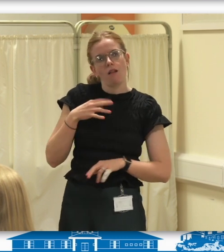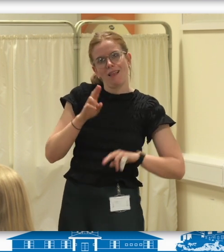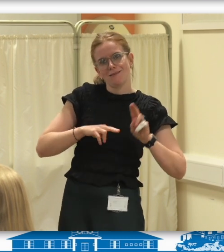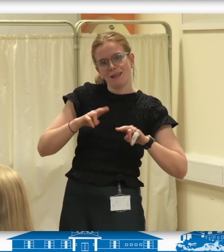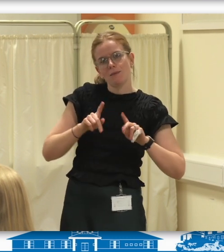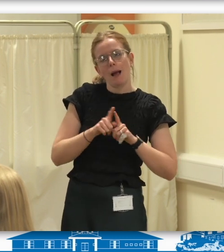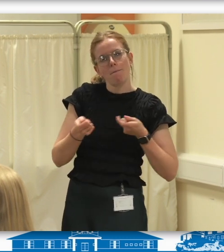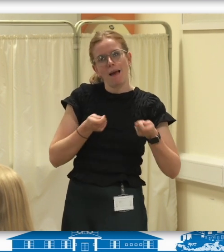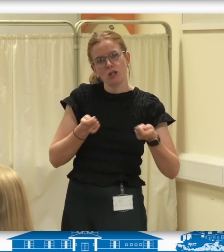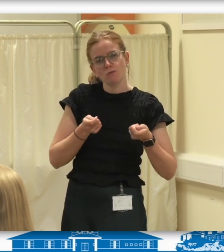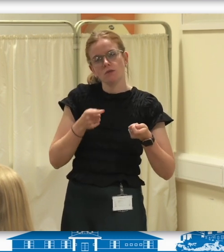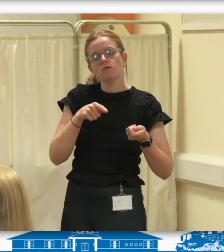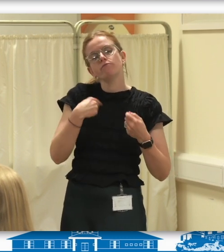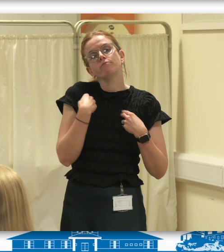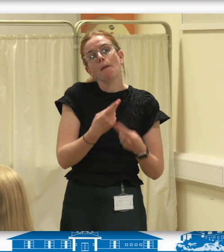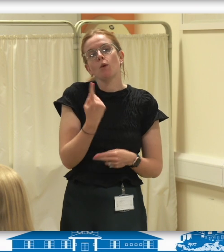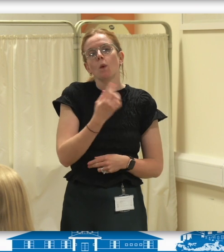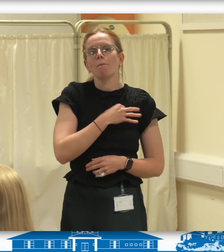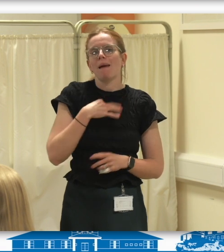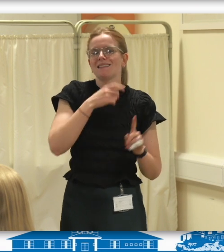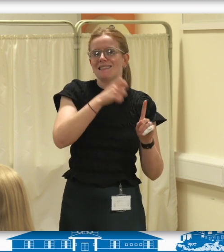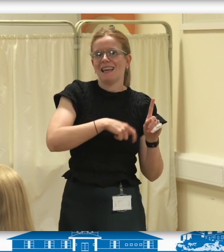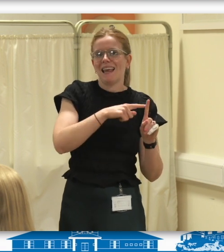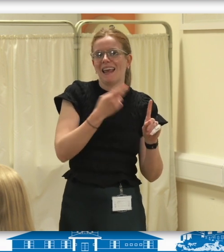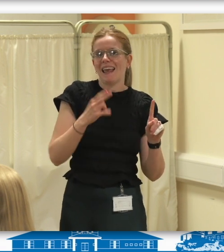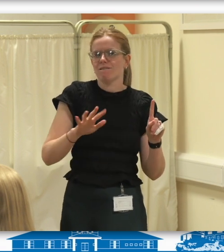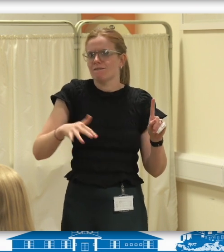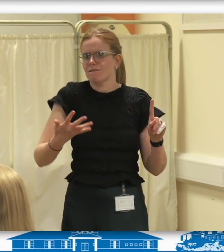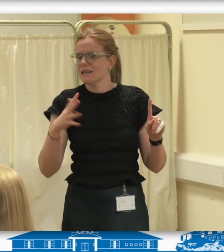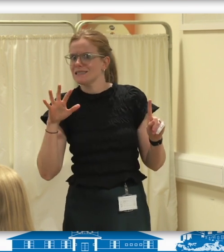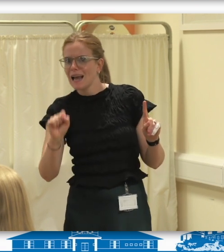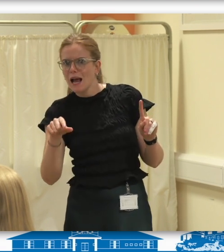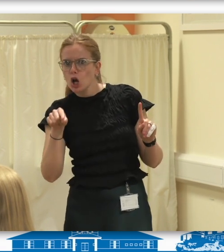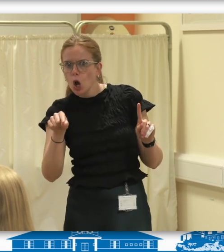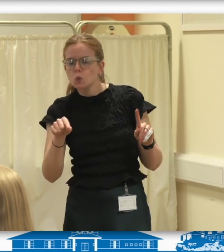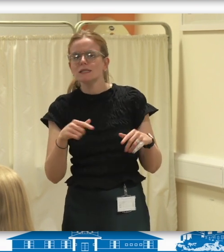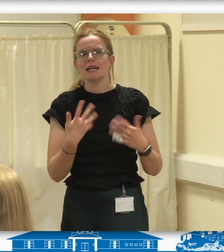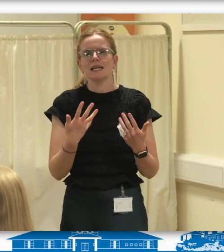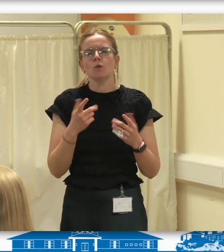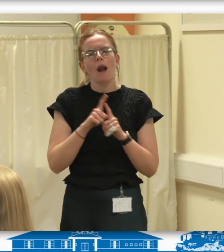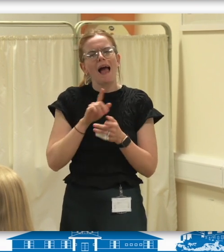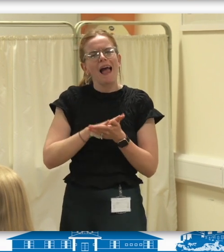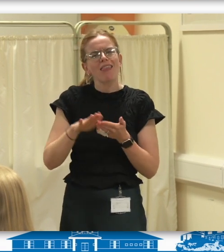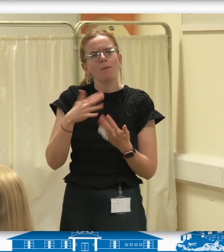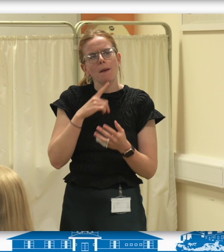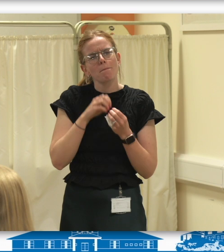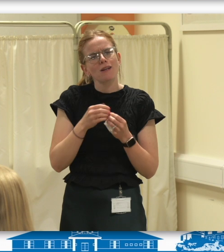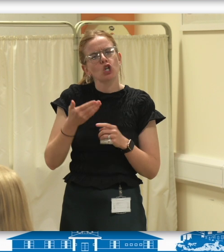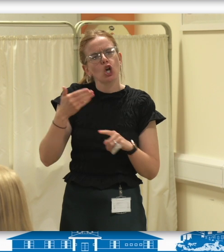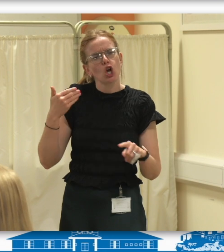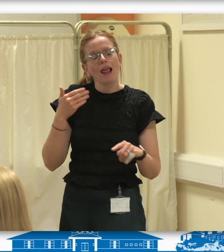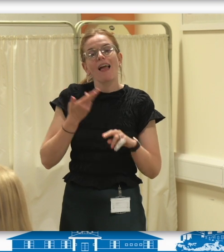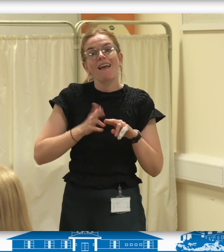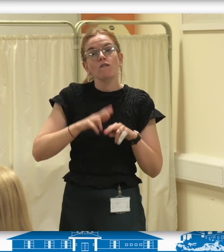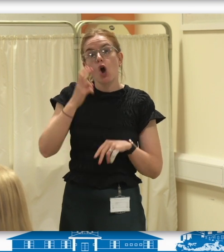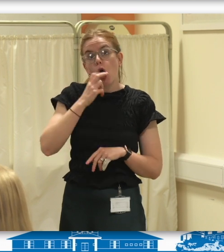and these tend to go to a medic based on the lack of diagnosis, comorbidities, or like Heather mentioned earlier, when there is an older age